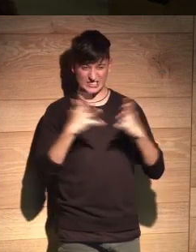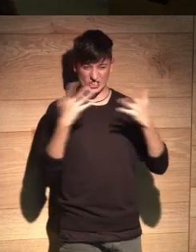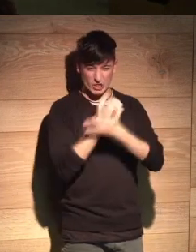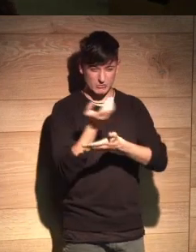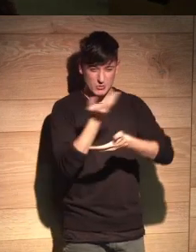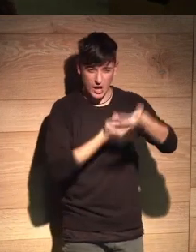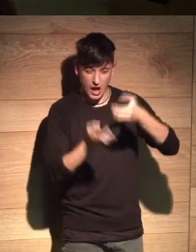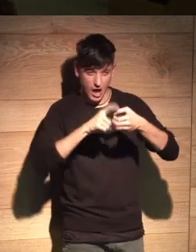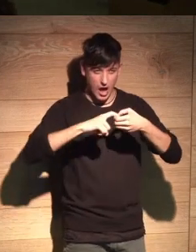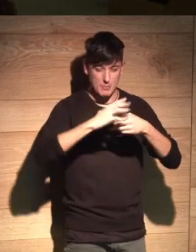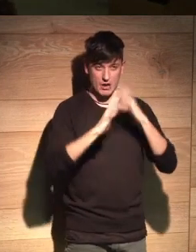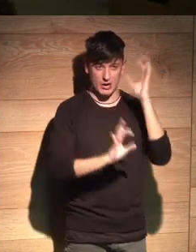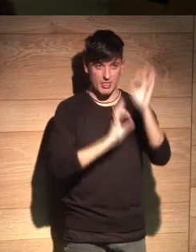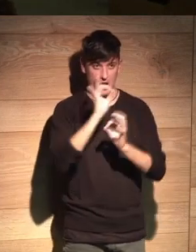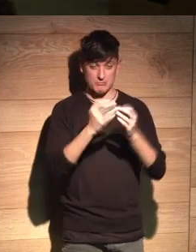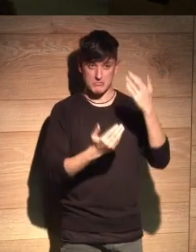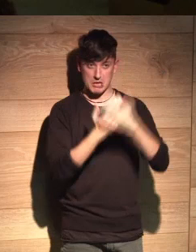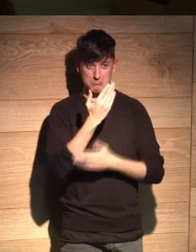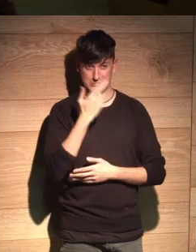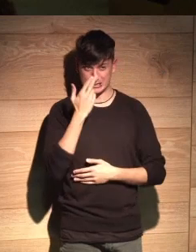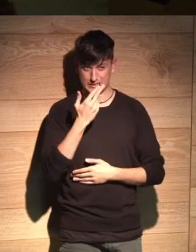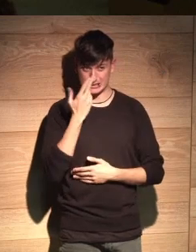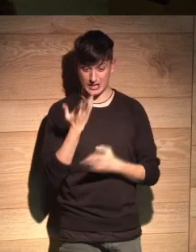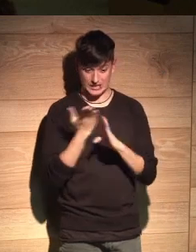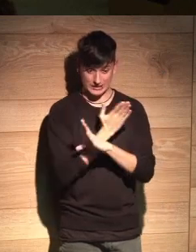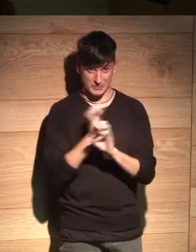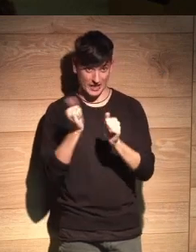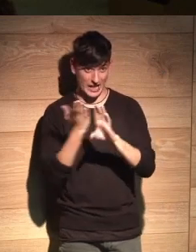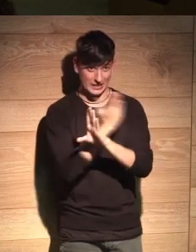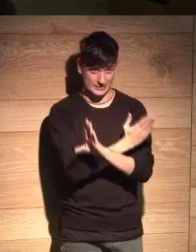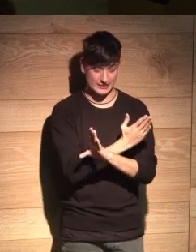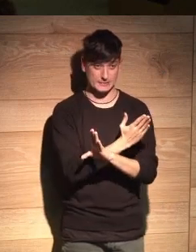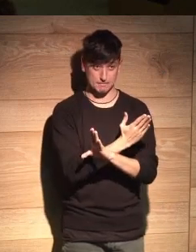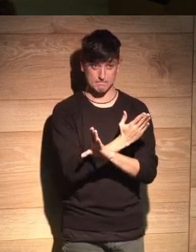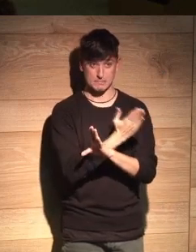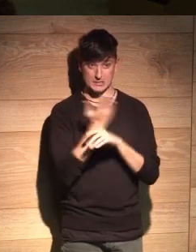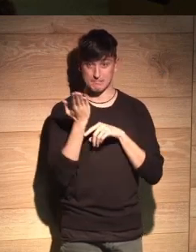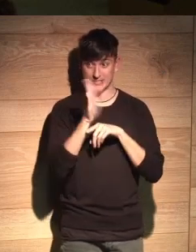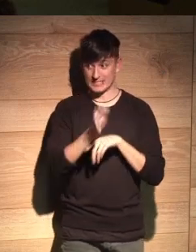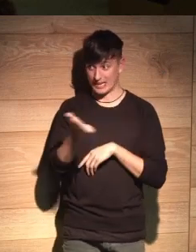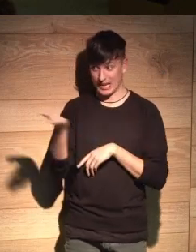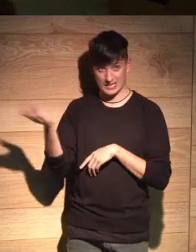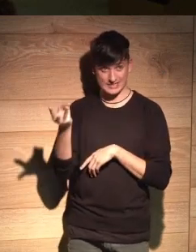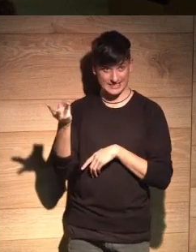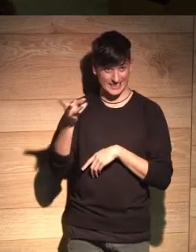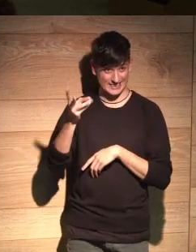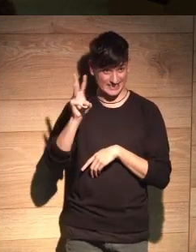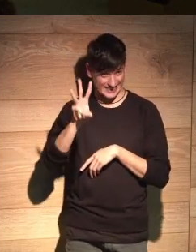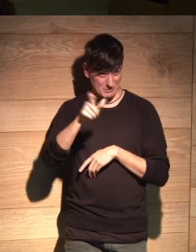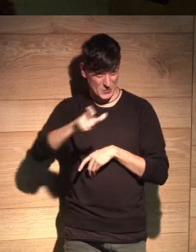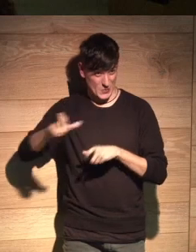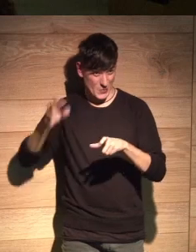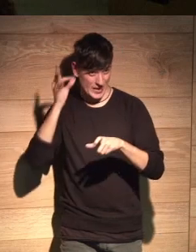home, and all of you who have contributed to organize this very interesting meeting. Before starting, I would like to introduce